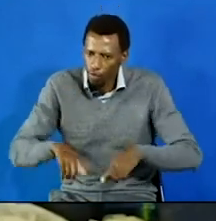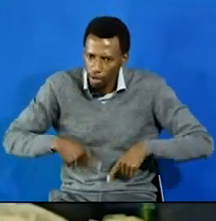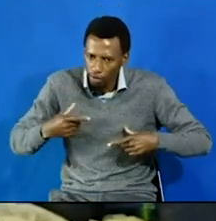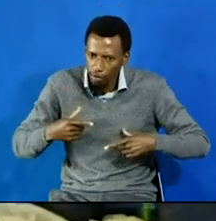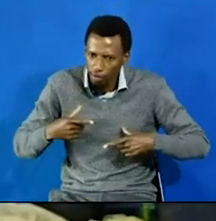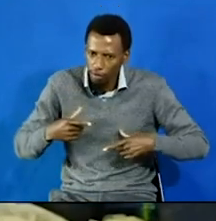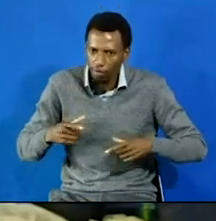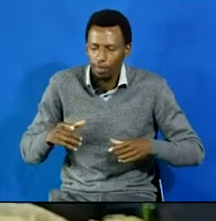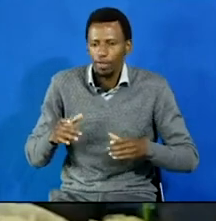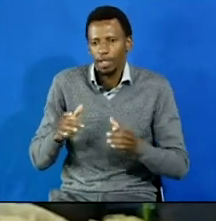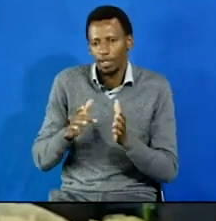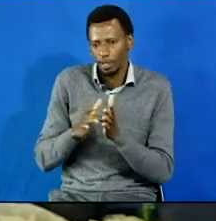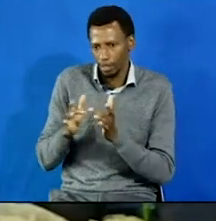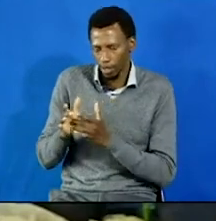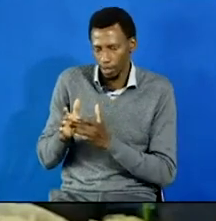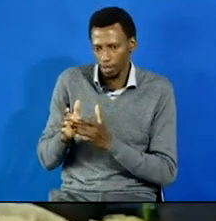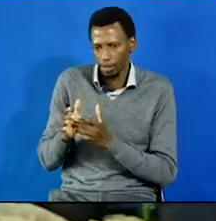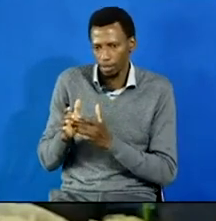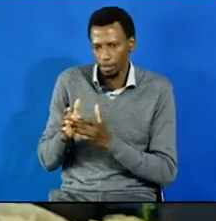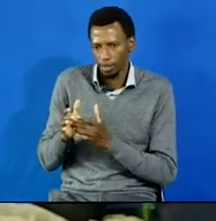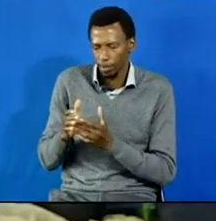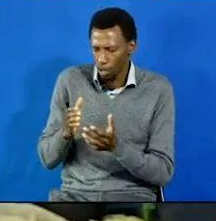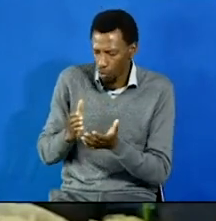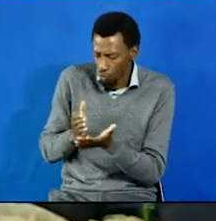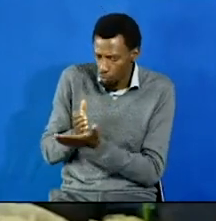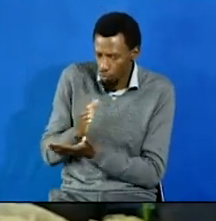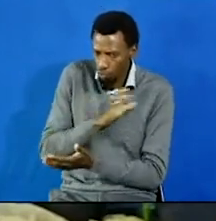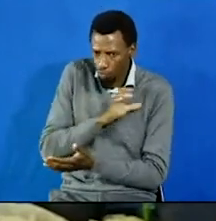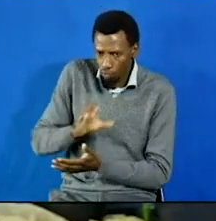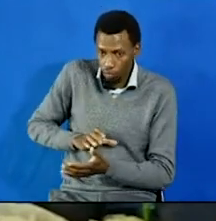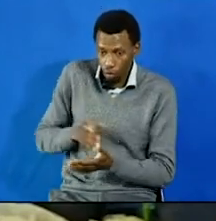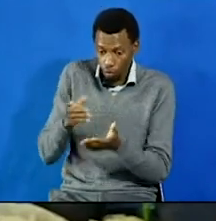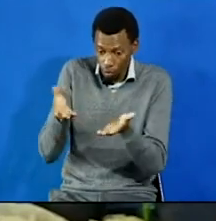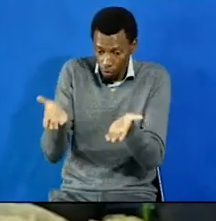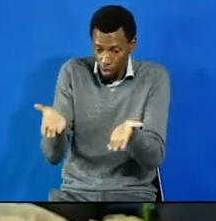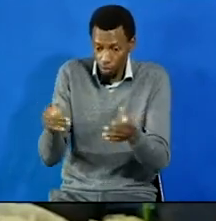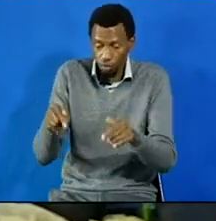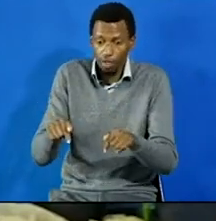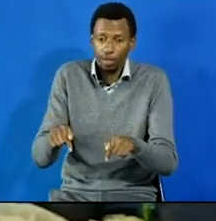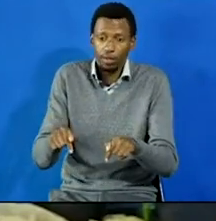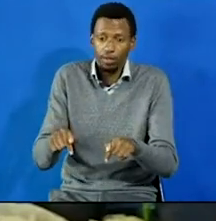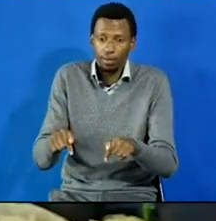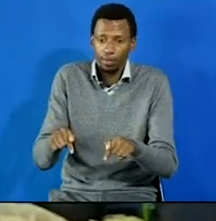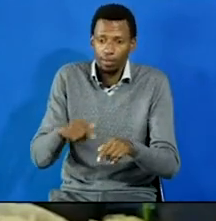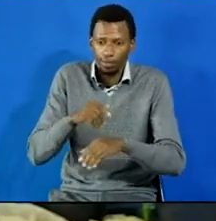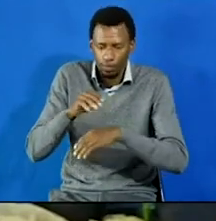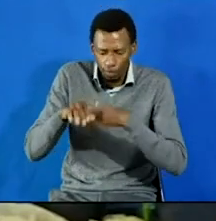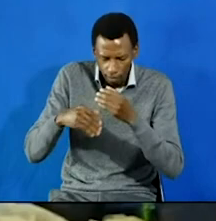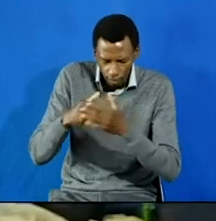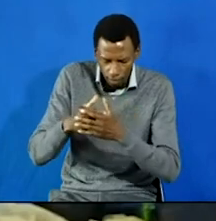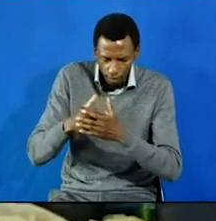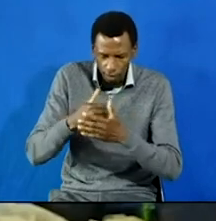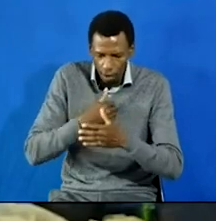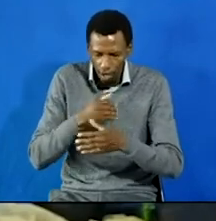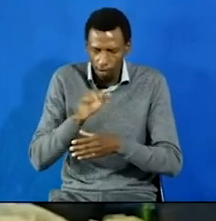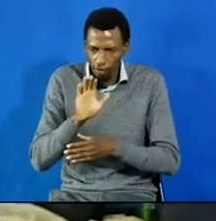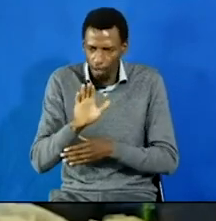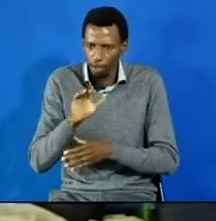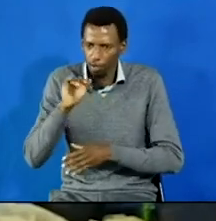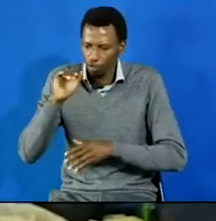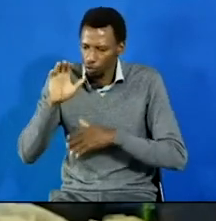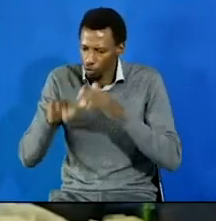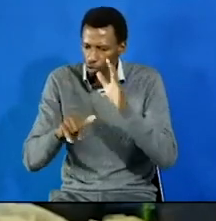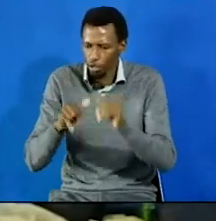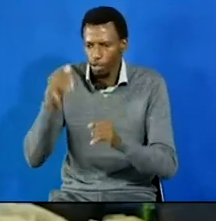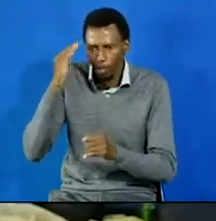of Christ. That is because of Christ that you are the way you are today. And everyone has that calling to know